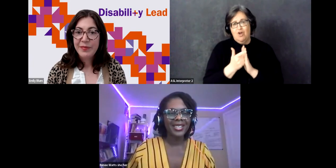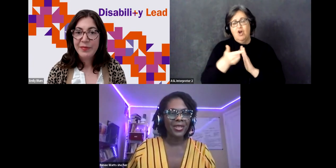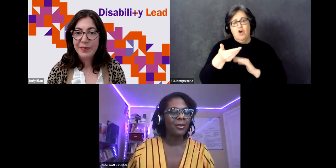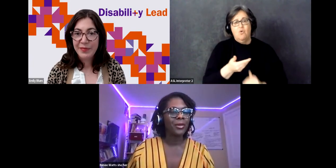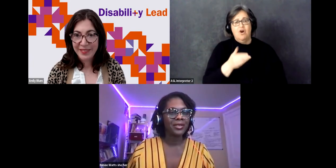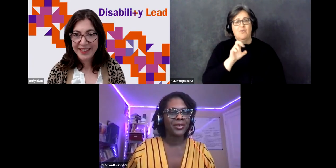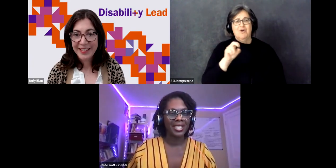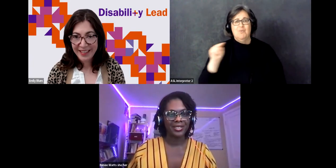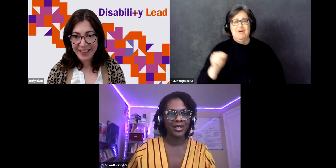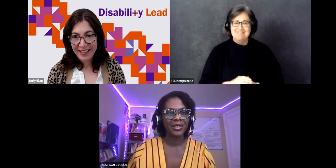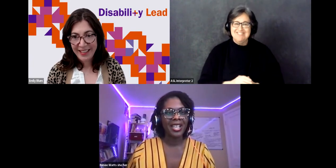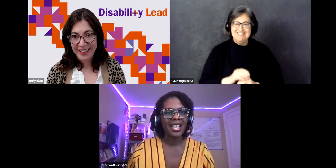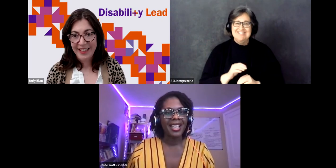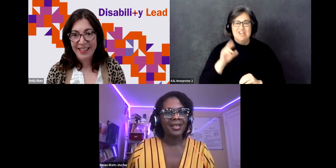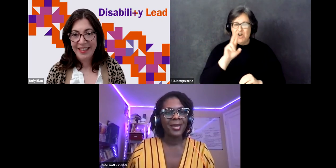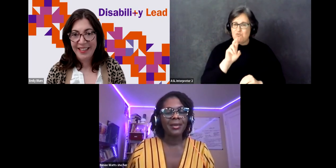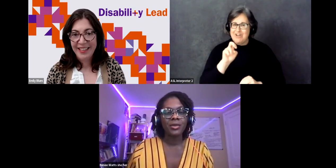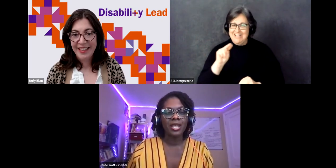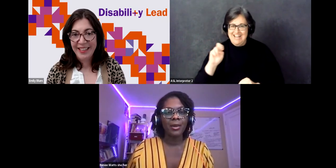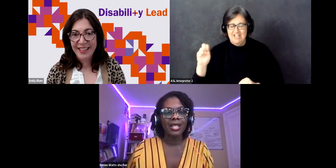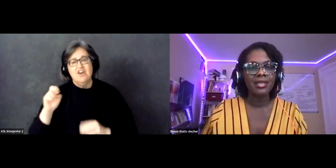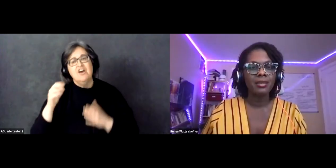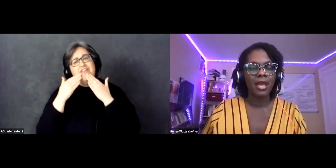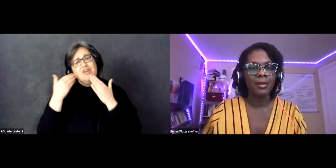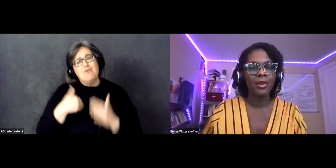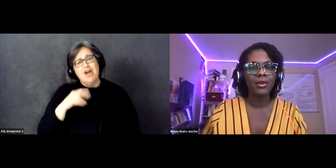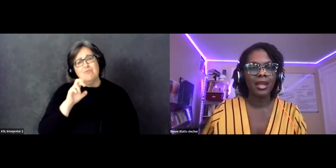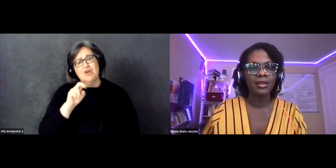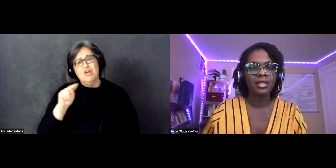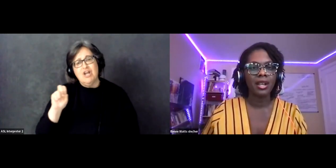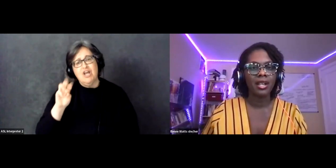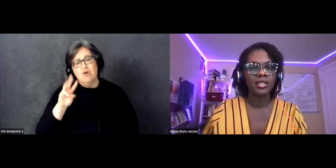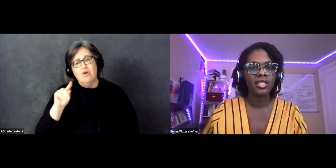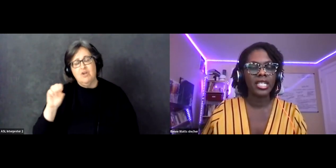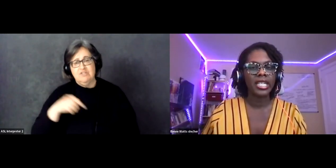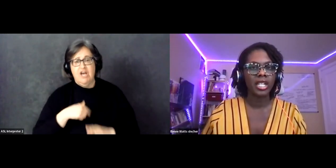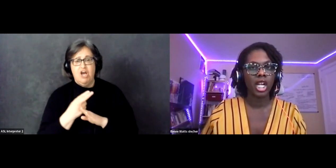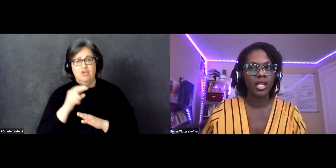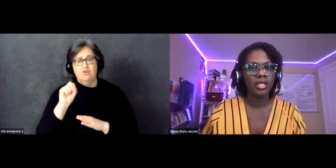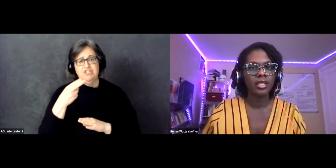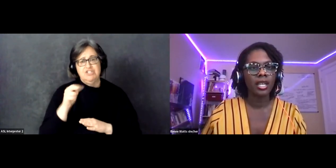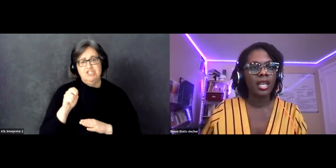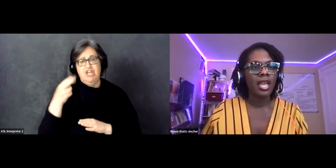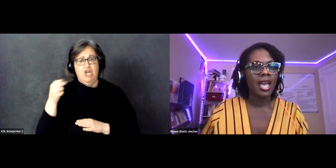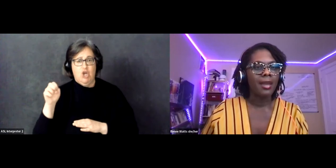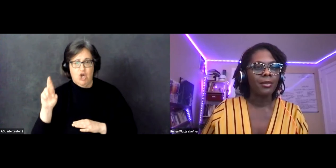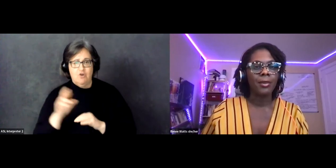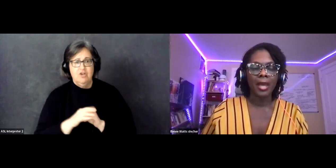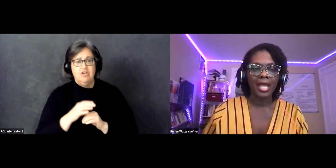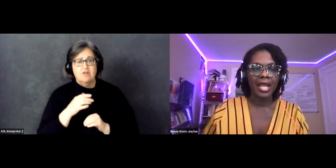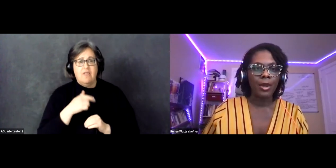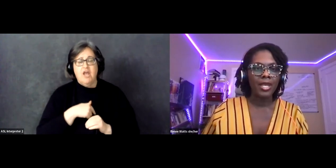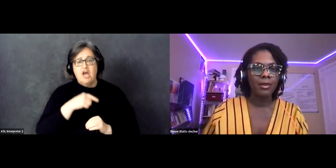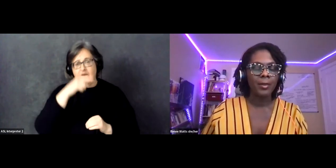Thank you for that wonderful intro. My name is Renee Watts. My pronouns are she and her. I am